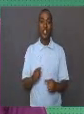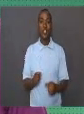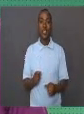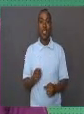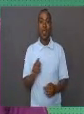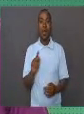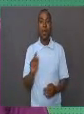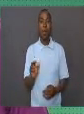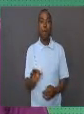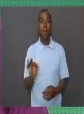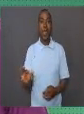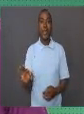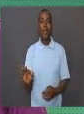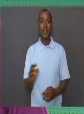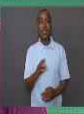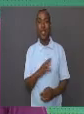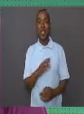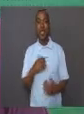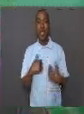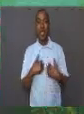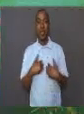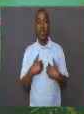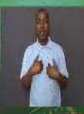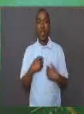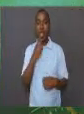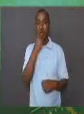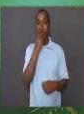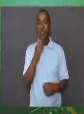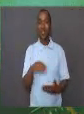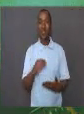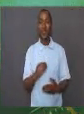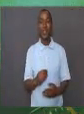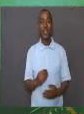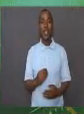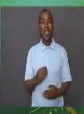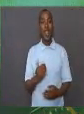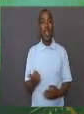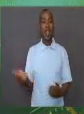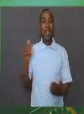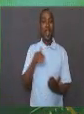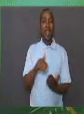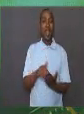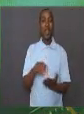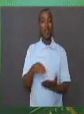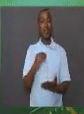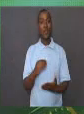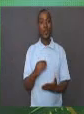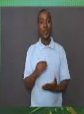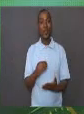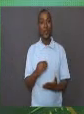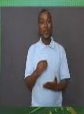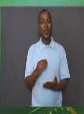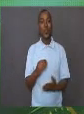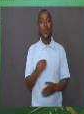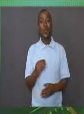and animal adaptation. We will also discuss the importance of